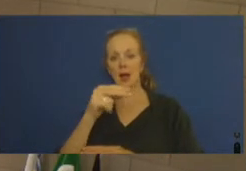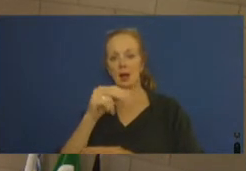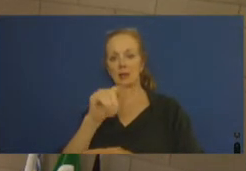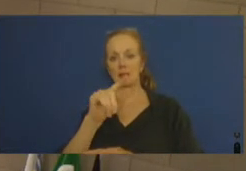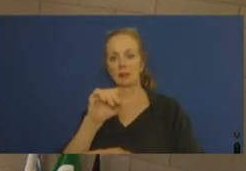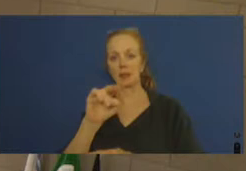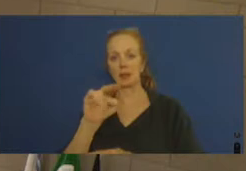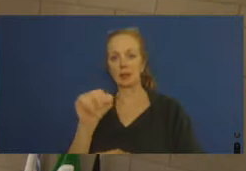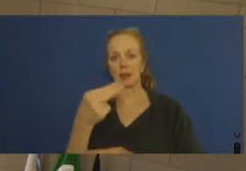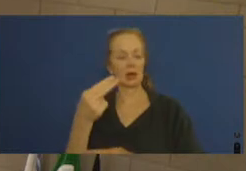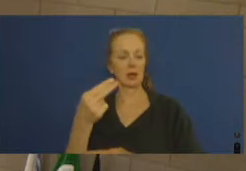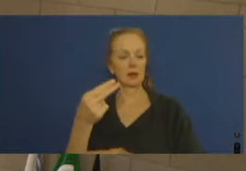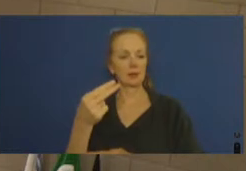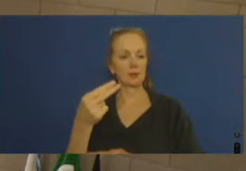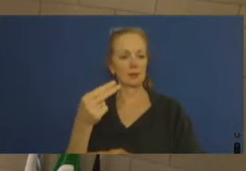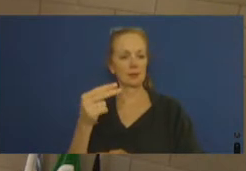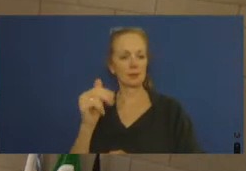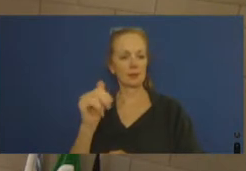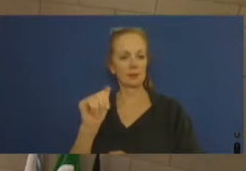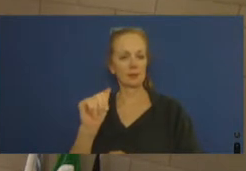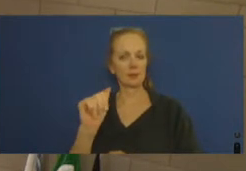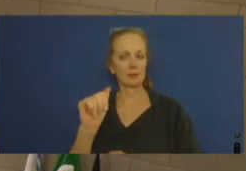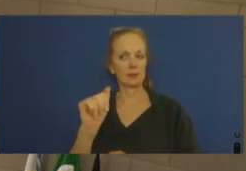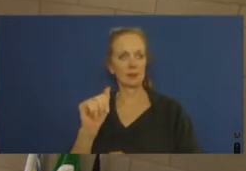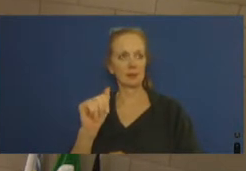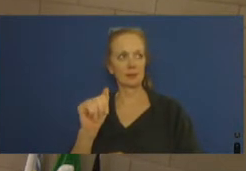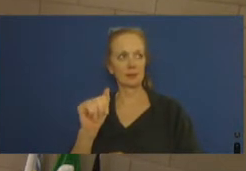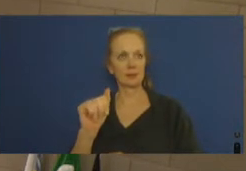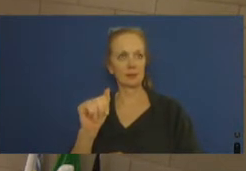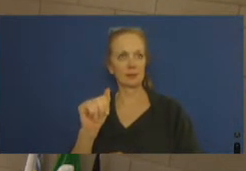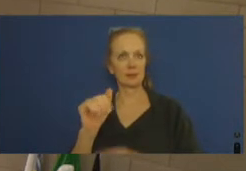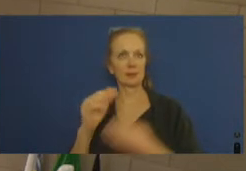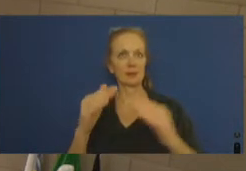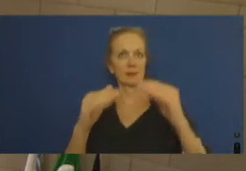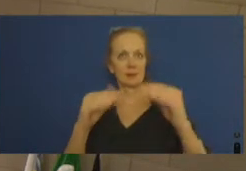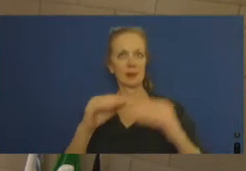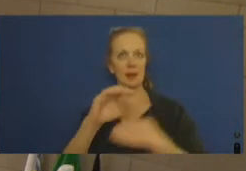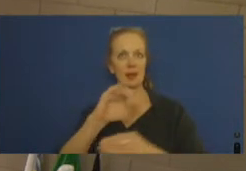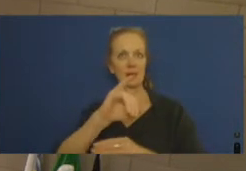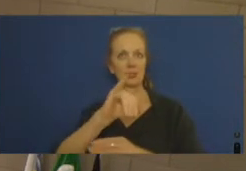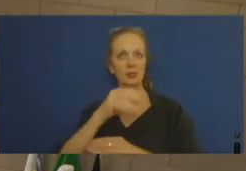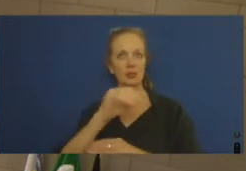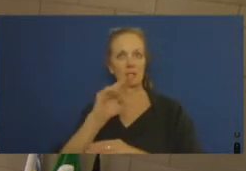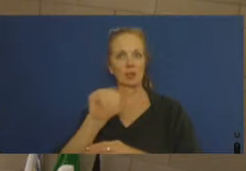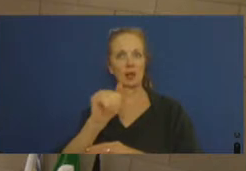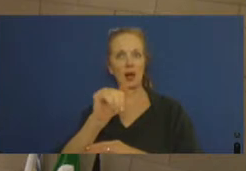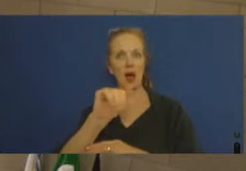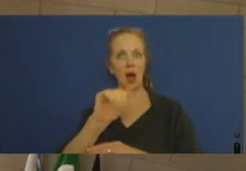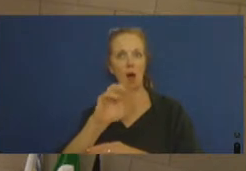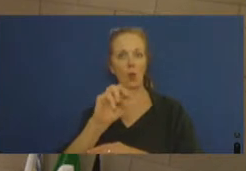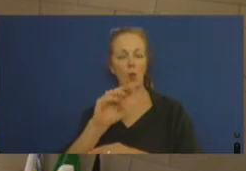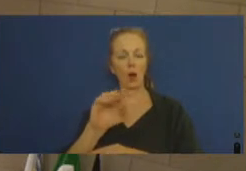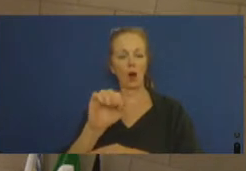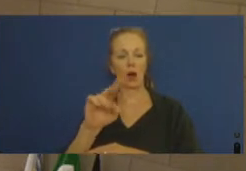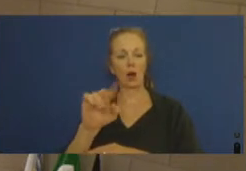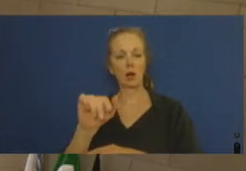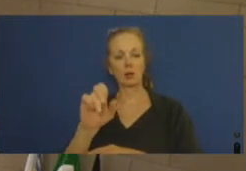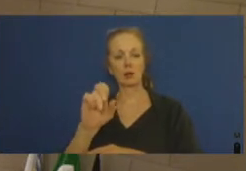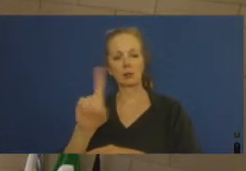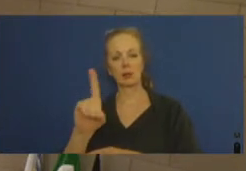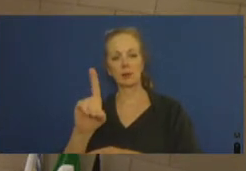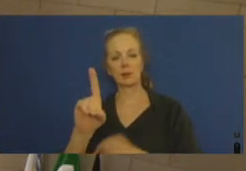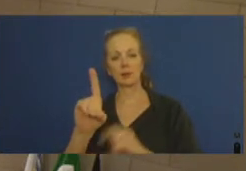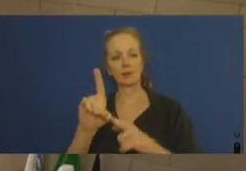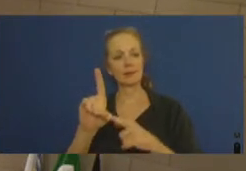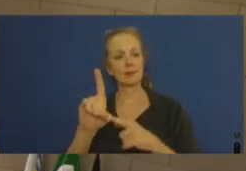Nisa? No. So then would be Jenna Awad. Thank you.